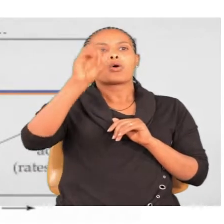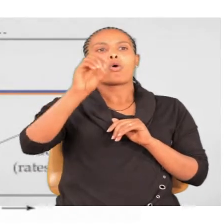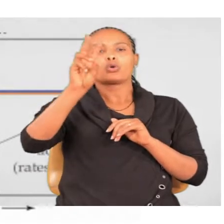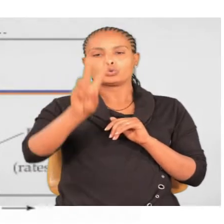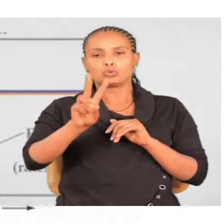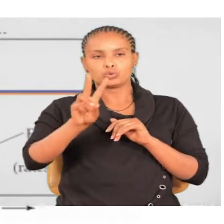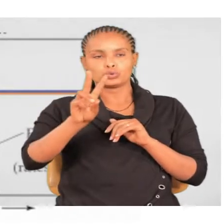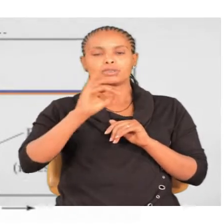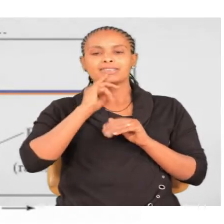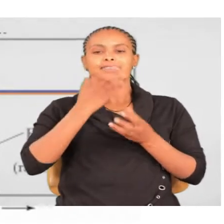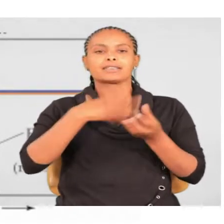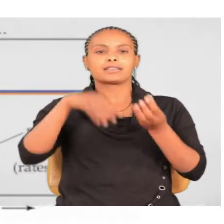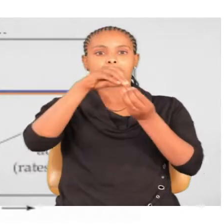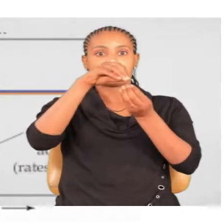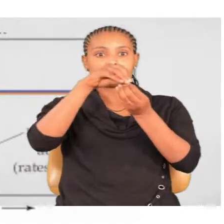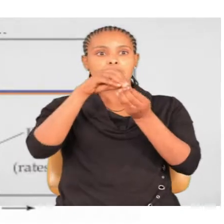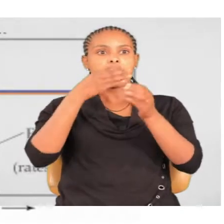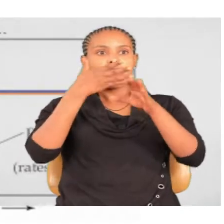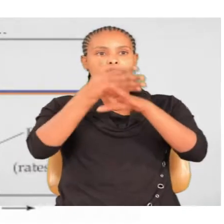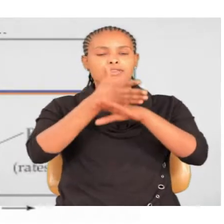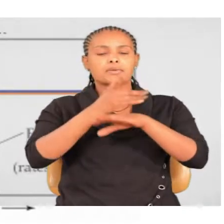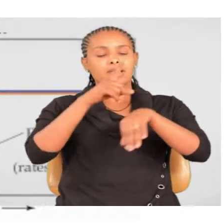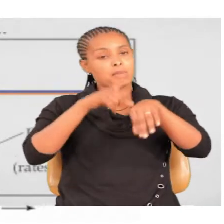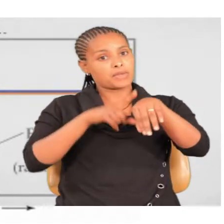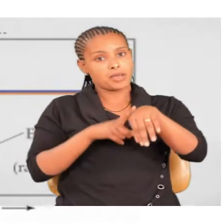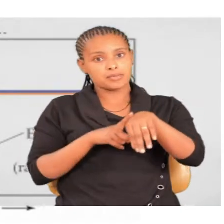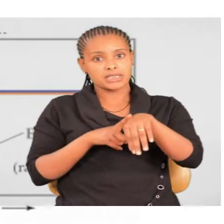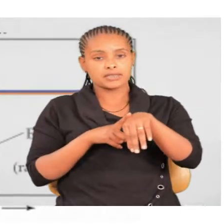increase. After some time,